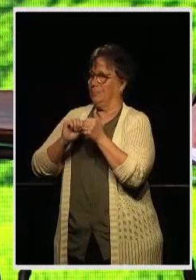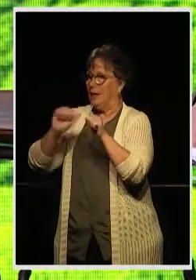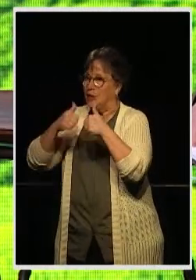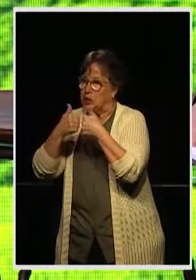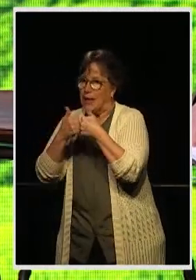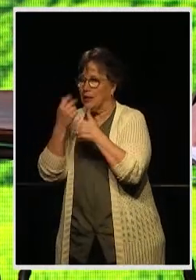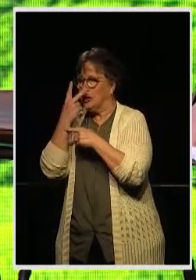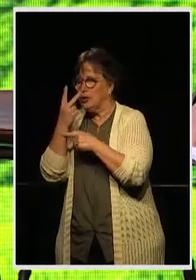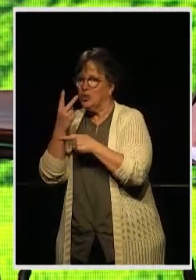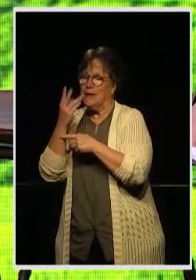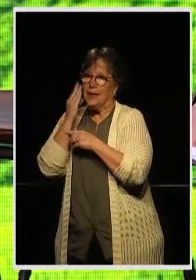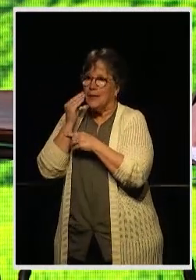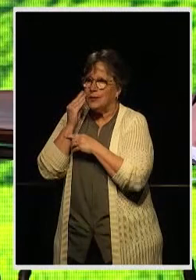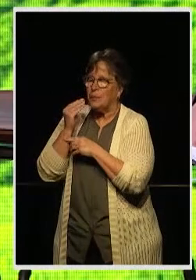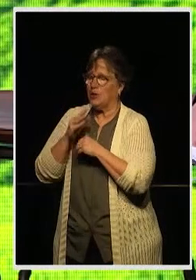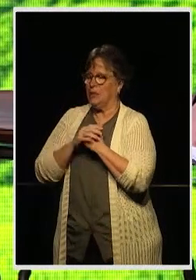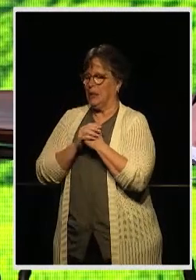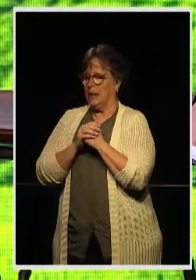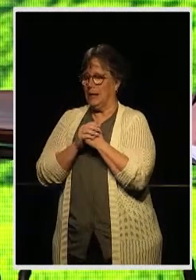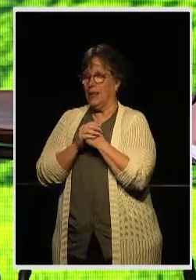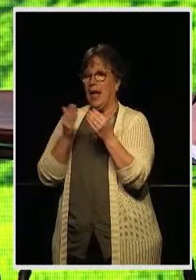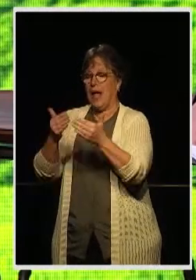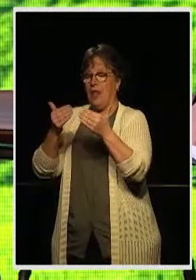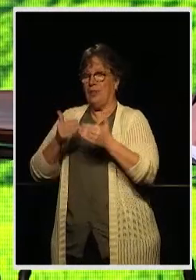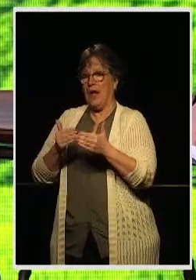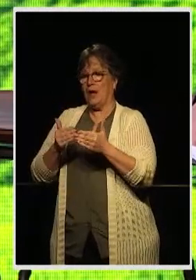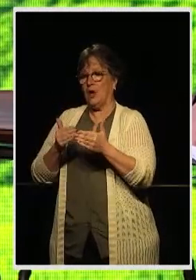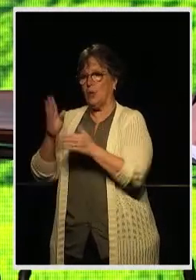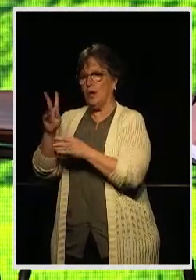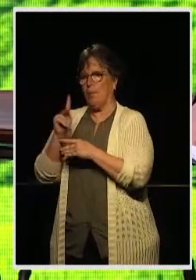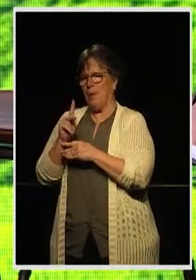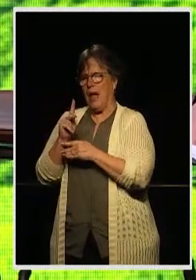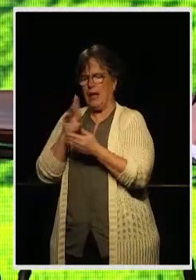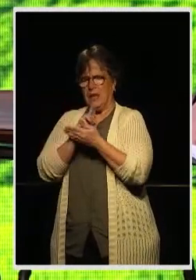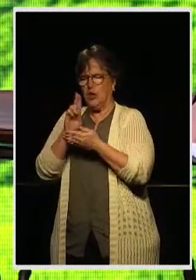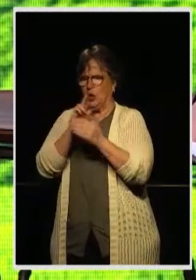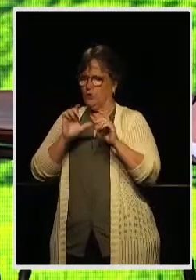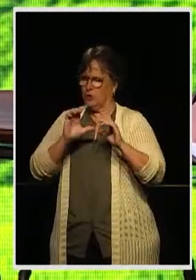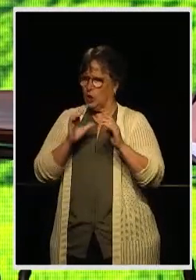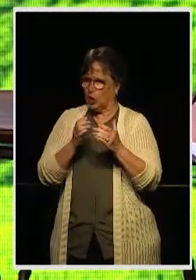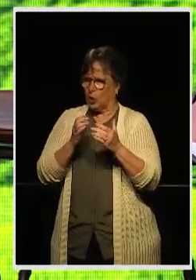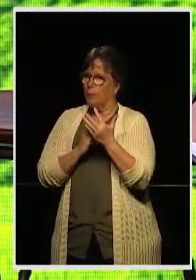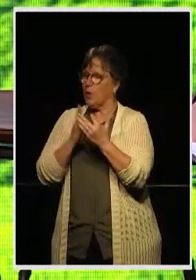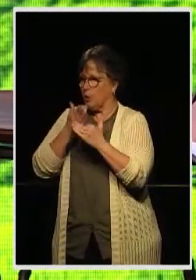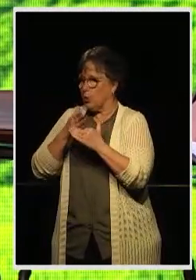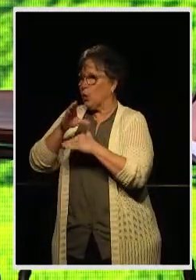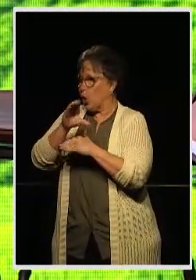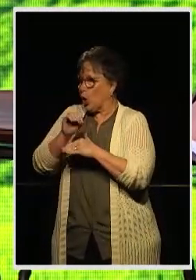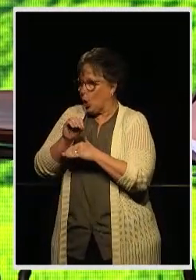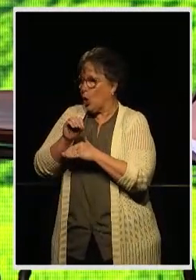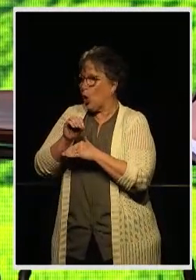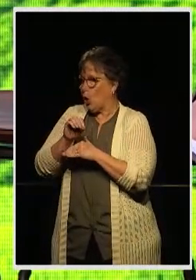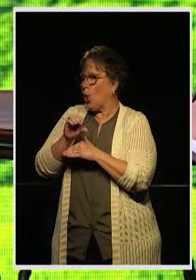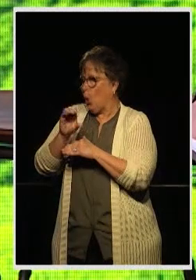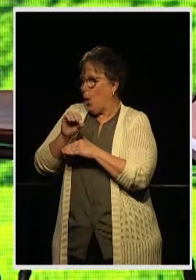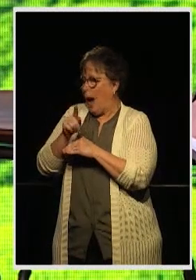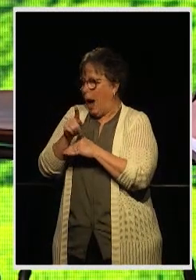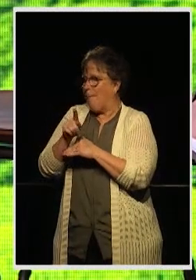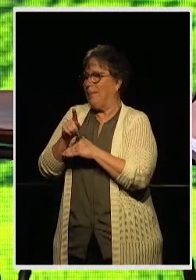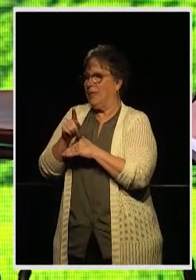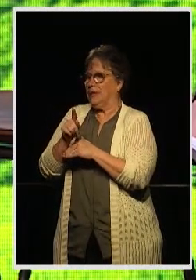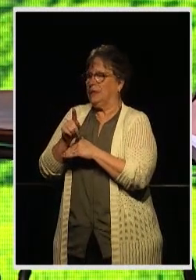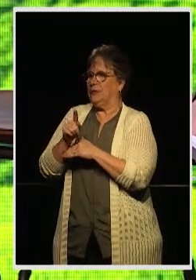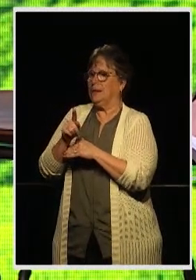seeing. And then we come back as a university body through Cornell Cooperative Extension, through Agritech, through the